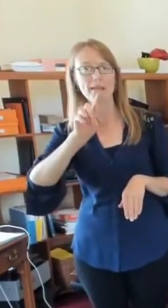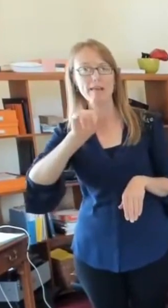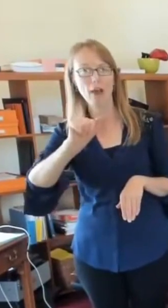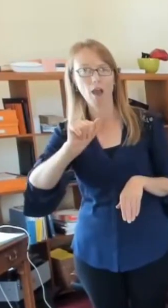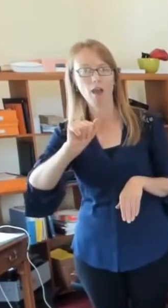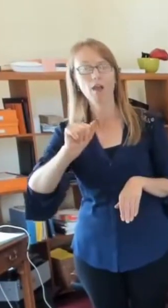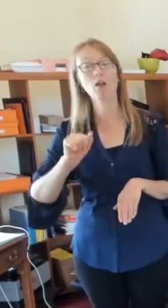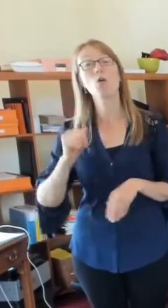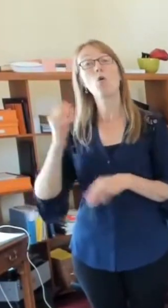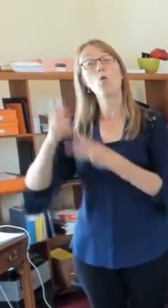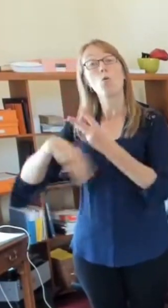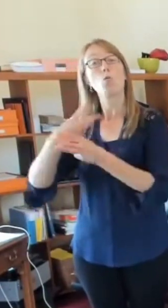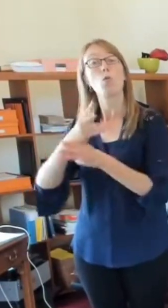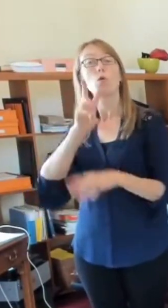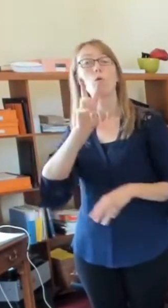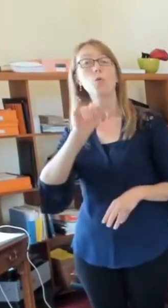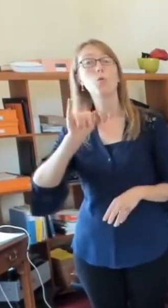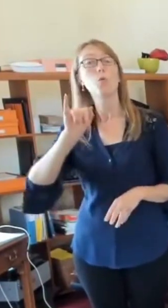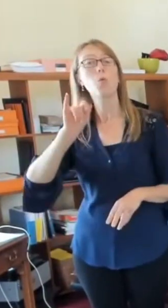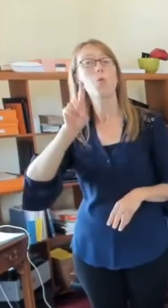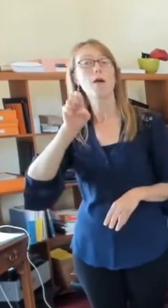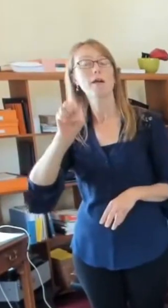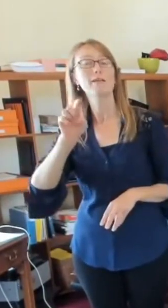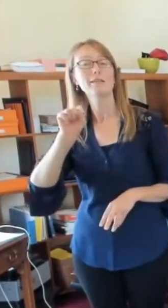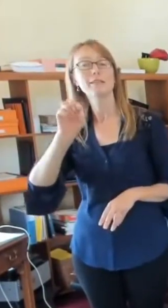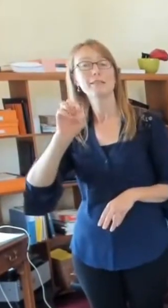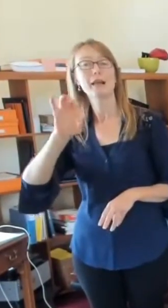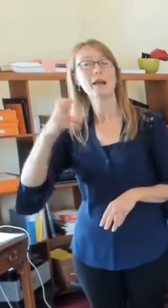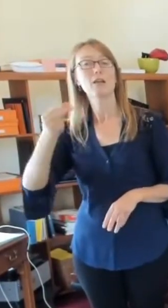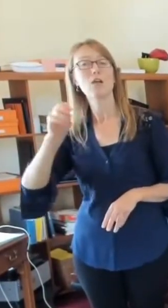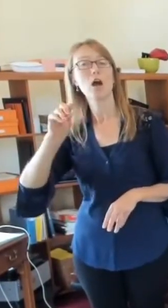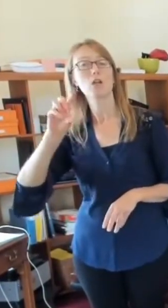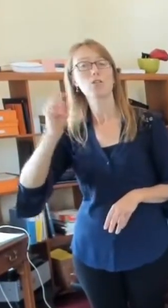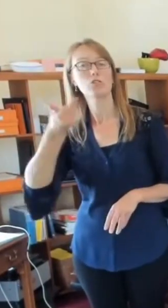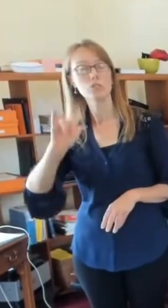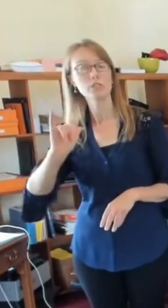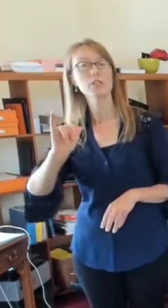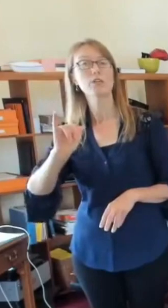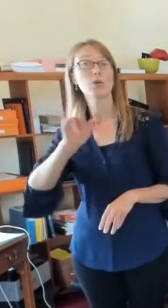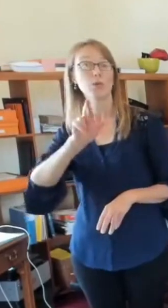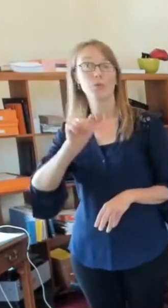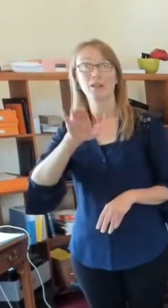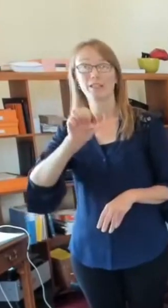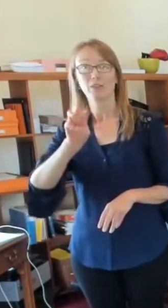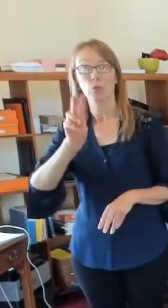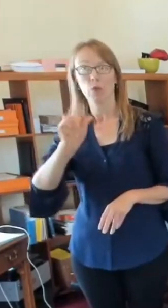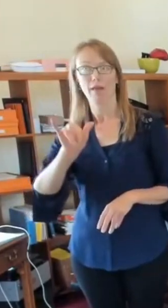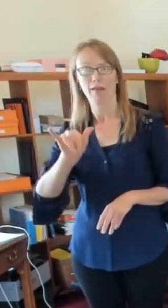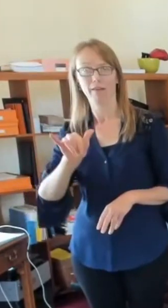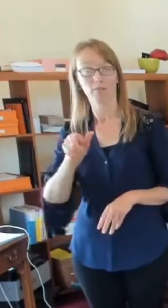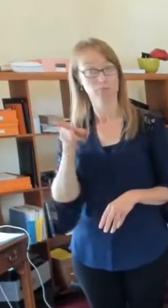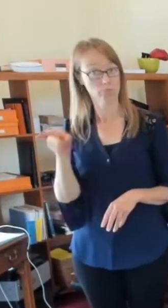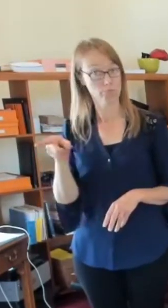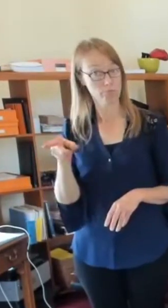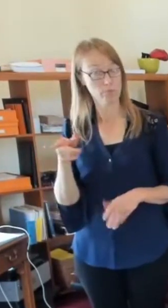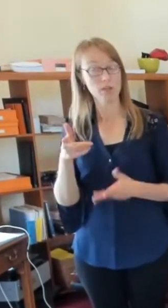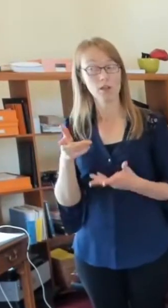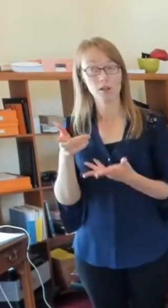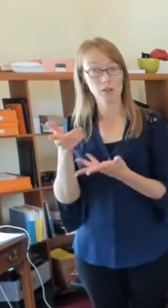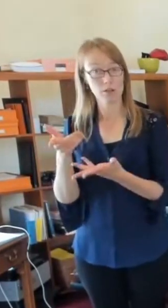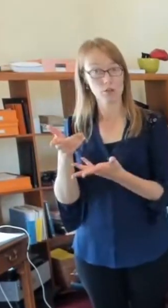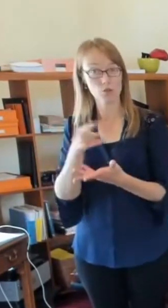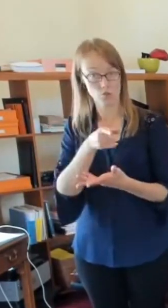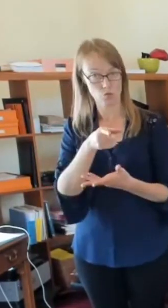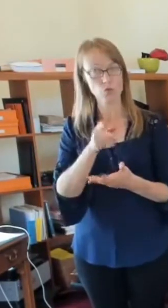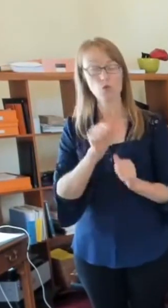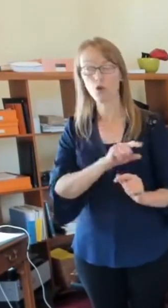Worldwide Technologies Raceway over in Illinois actually had you could go for